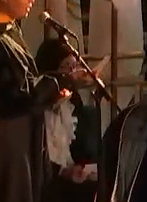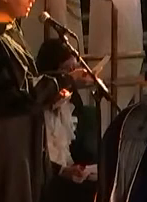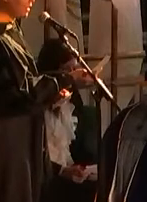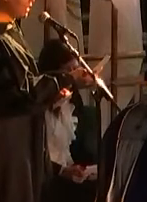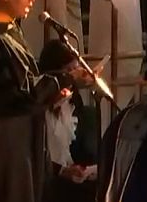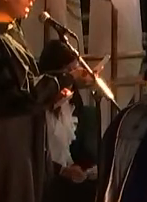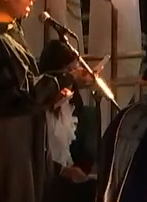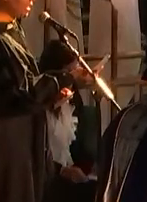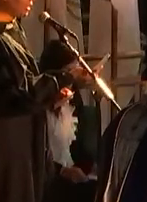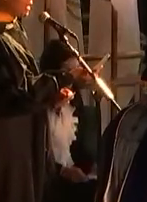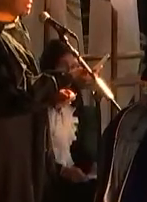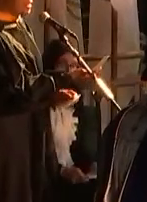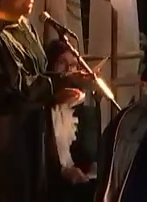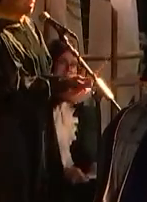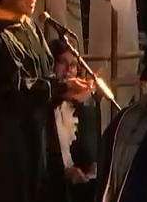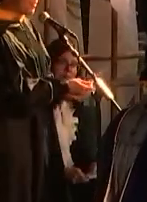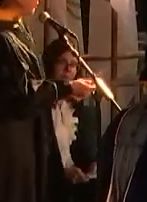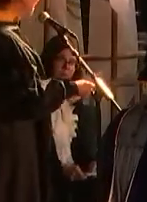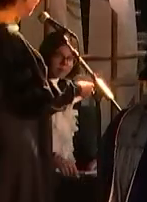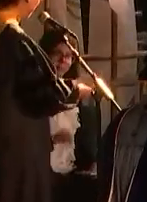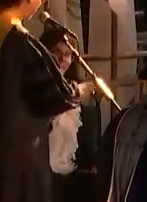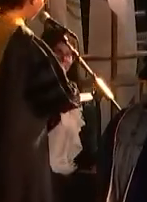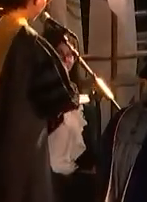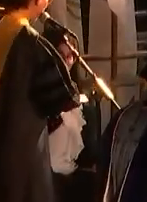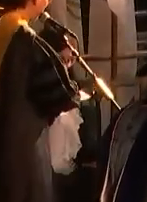Raydell Danae London.